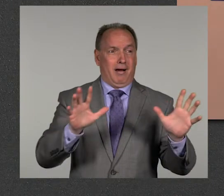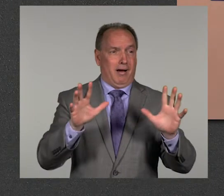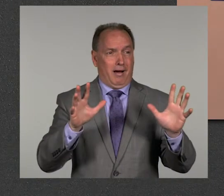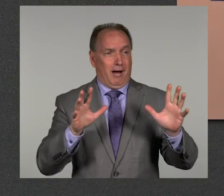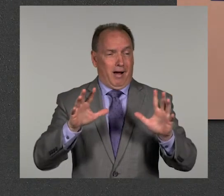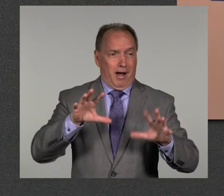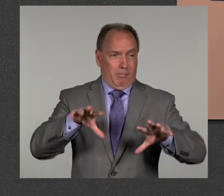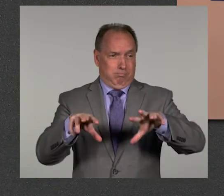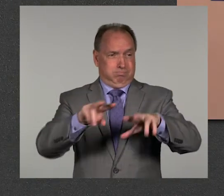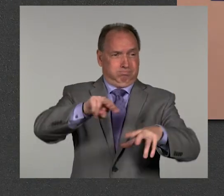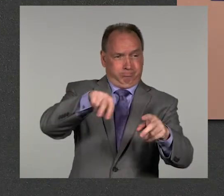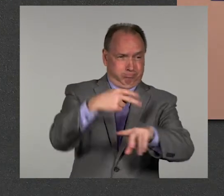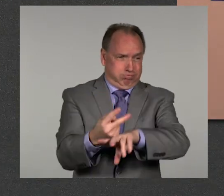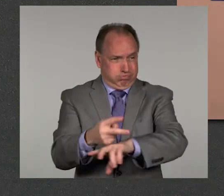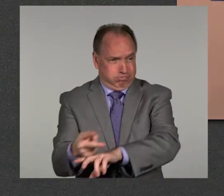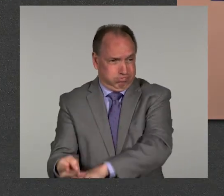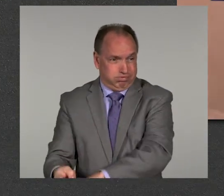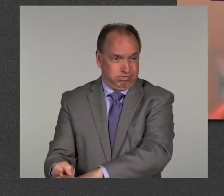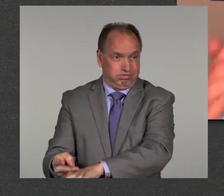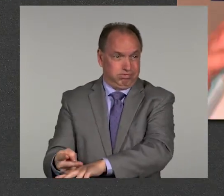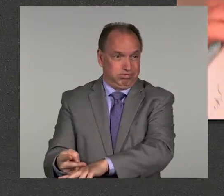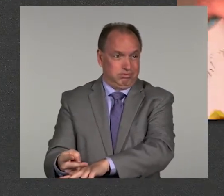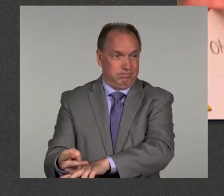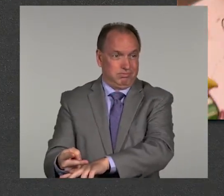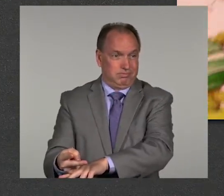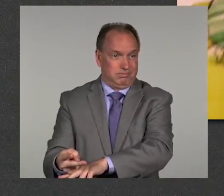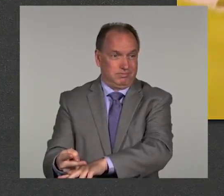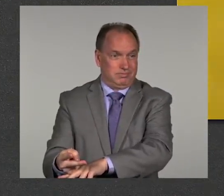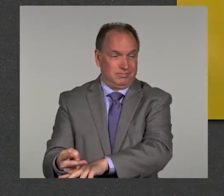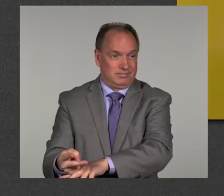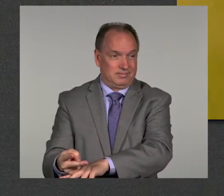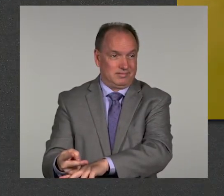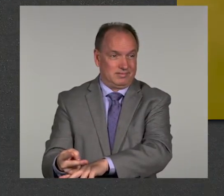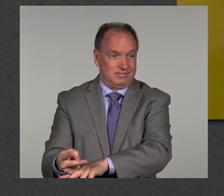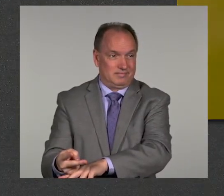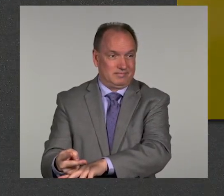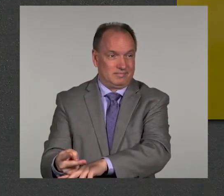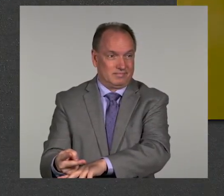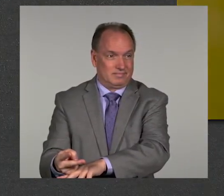Uh-oh, oh dear, ouch, ah, crash.